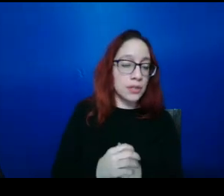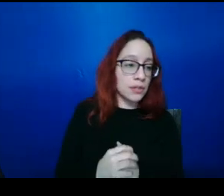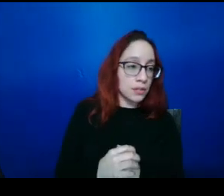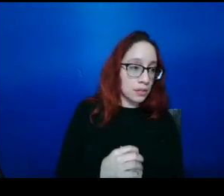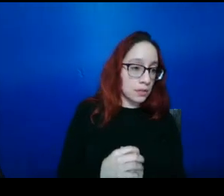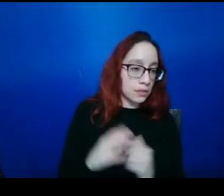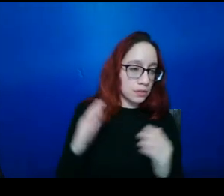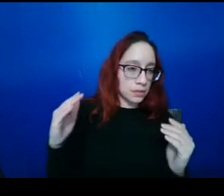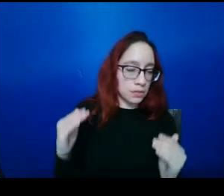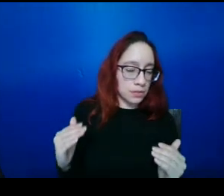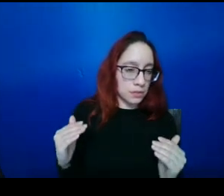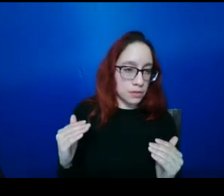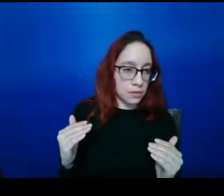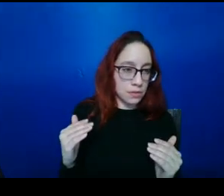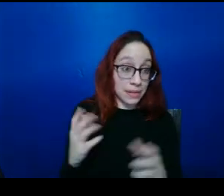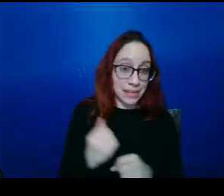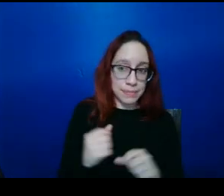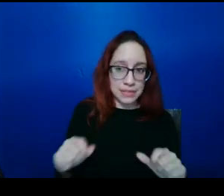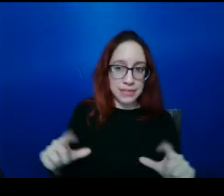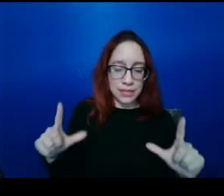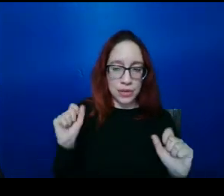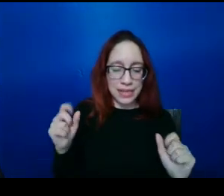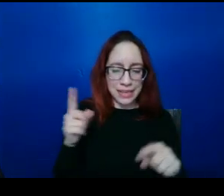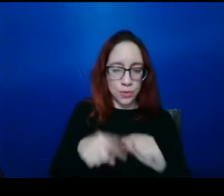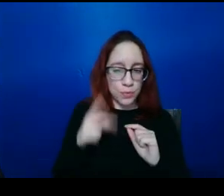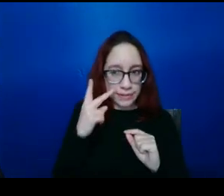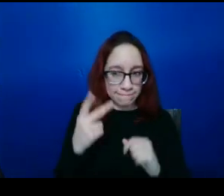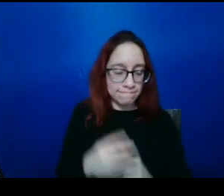let me go ahead and get my slide here. Can I read there?